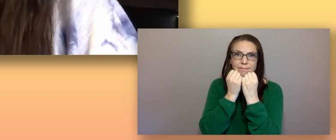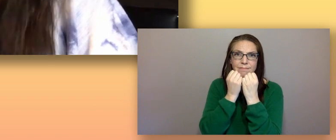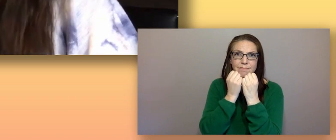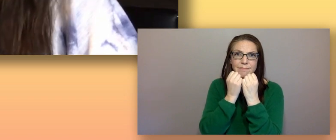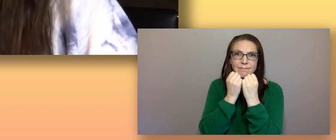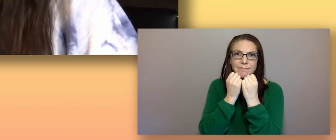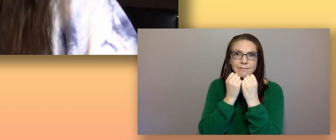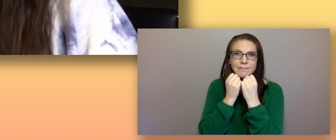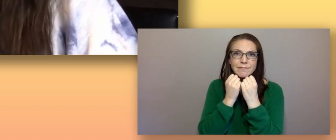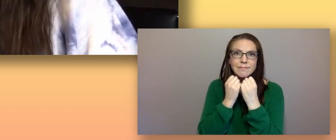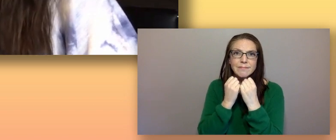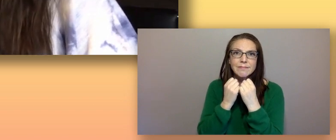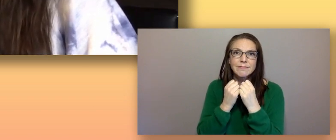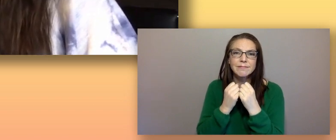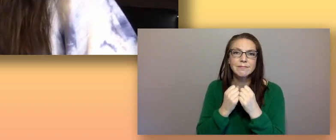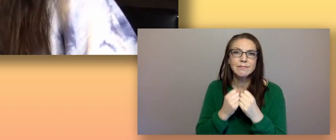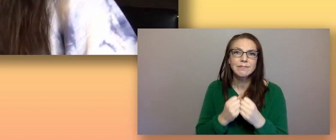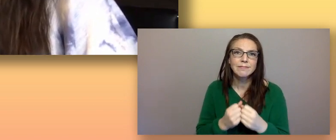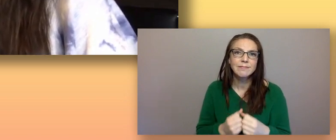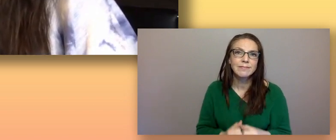I can't even remember how long.